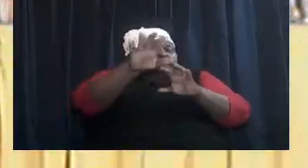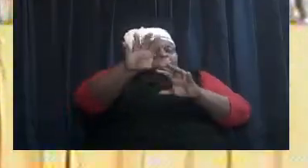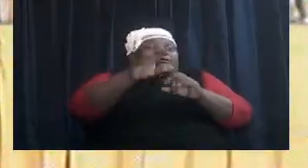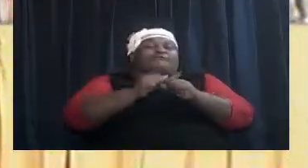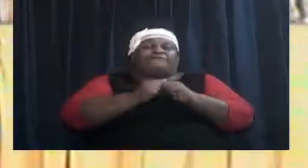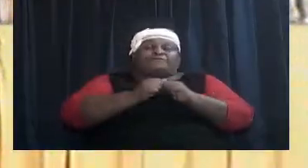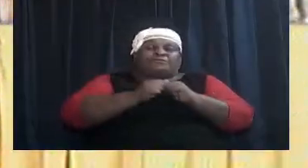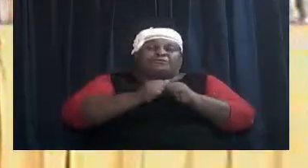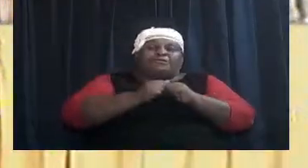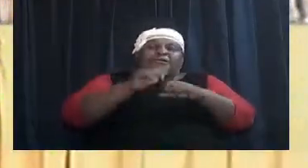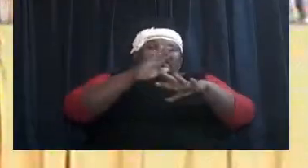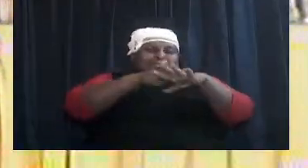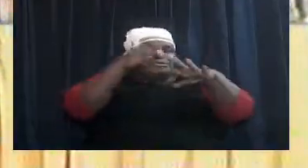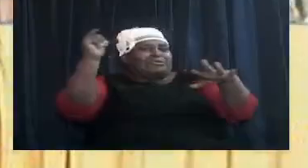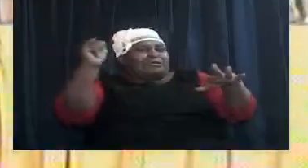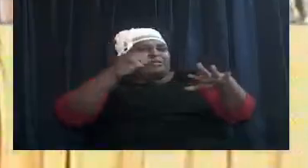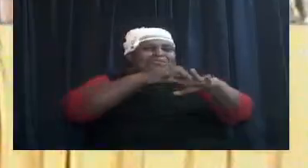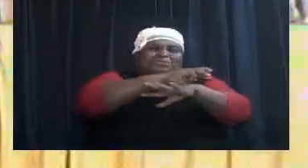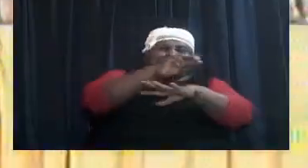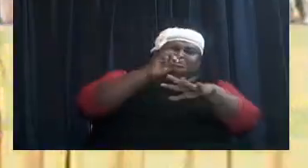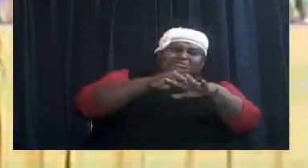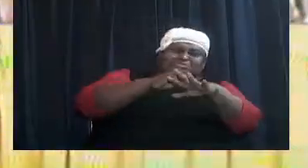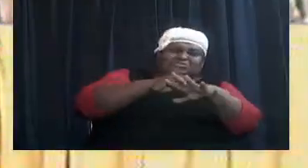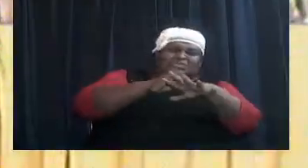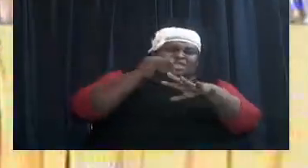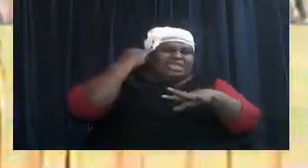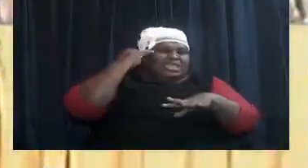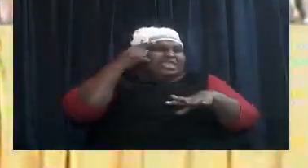your calling, your ministry,